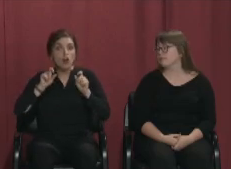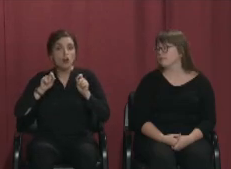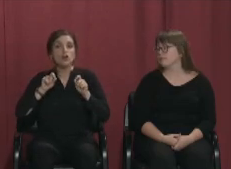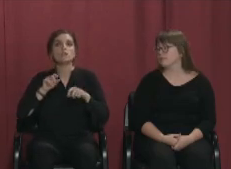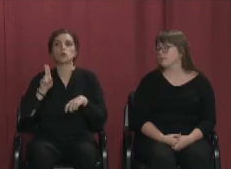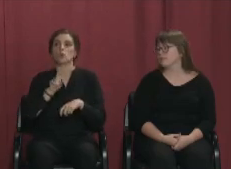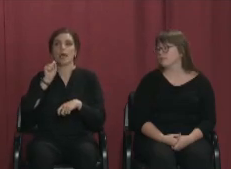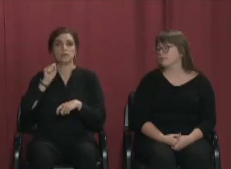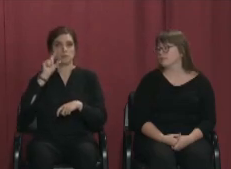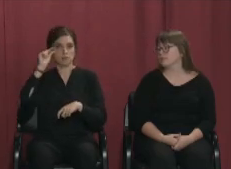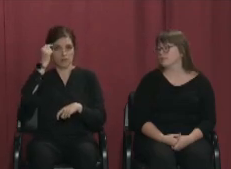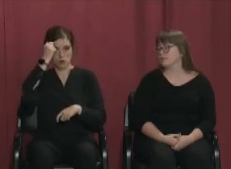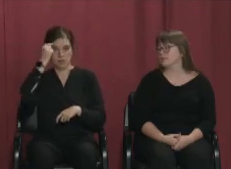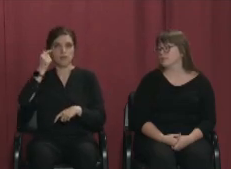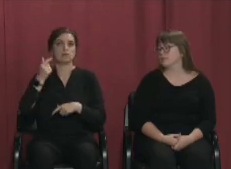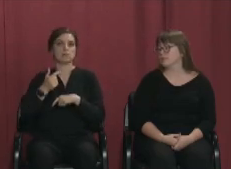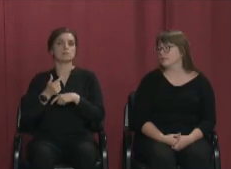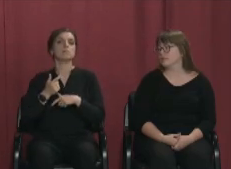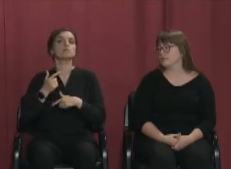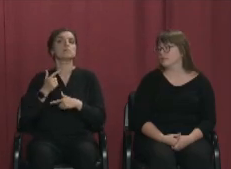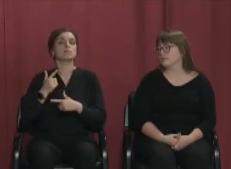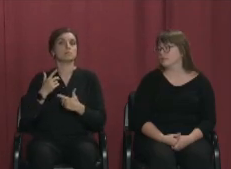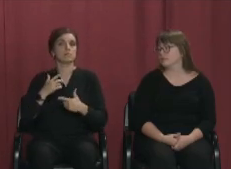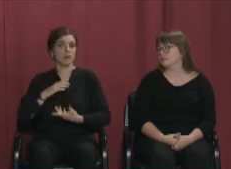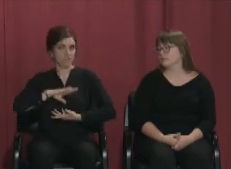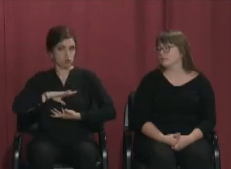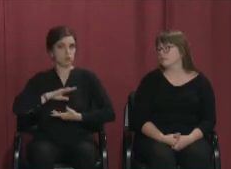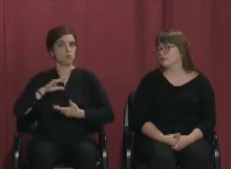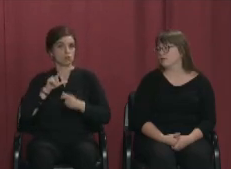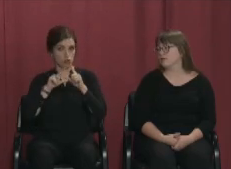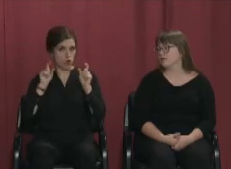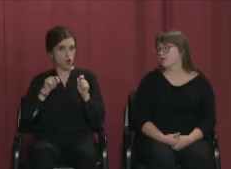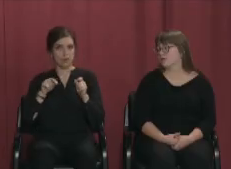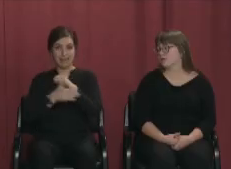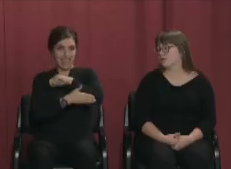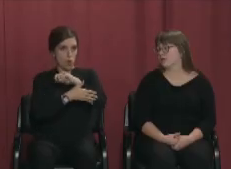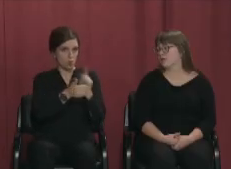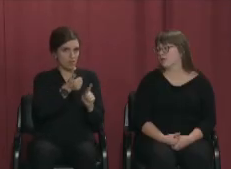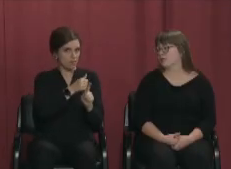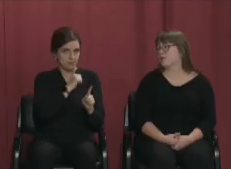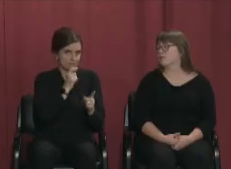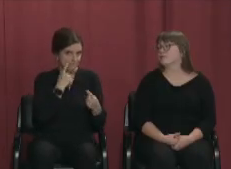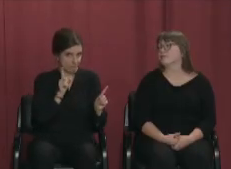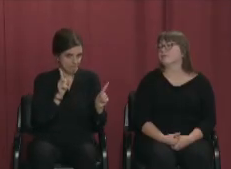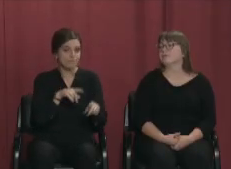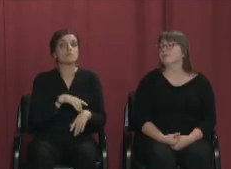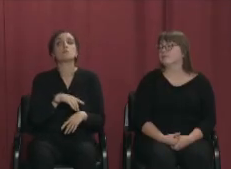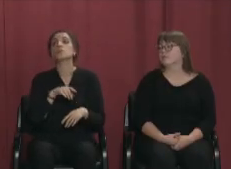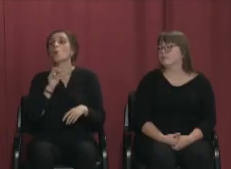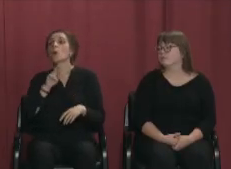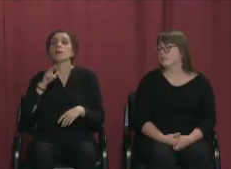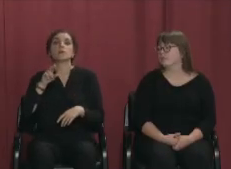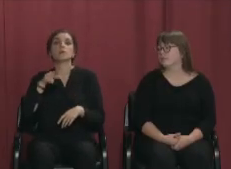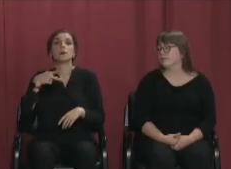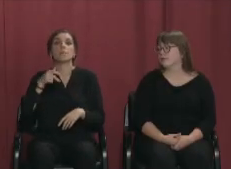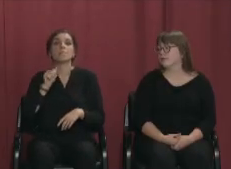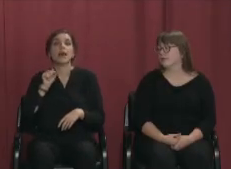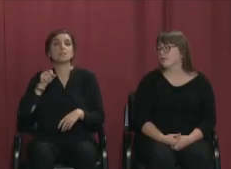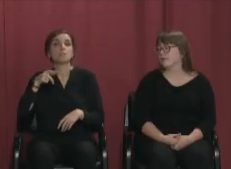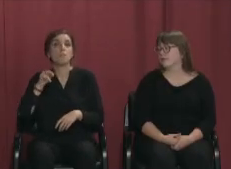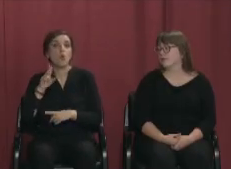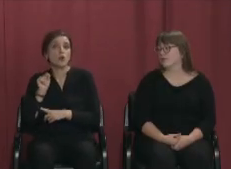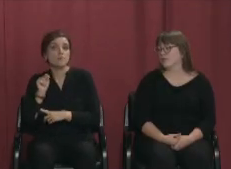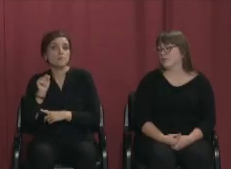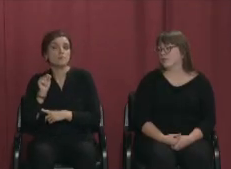veterans card. The county veteran card does not work. And then you can use your passport. Okay. It has to be a photo ID. And